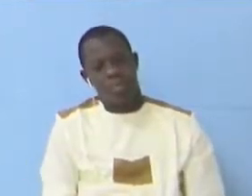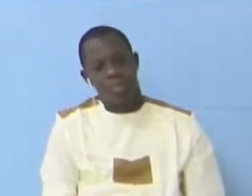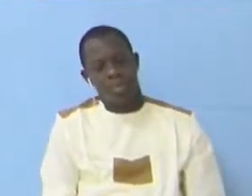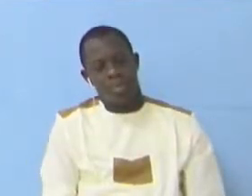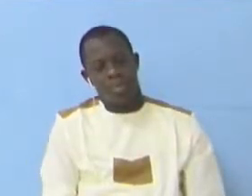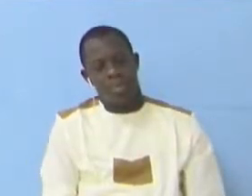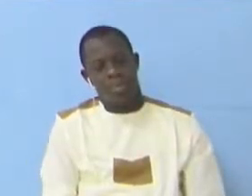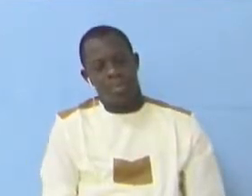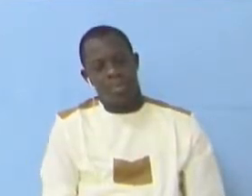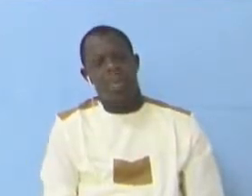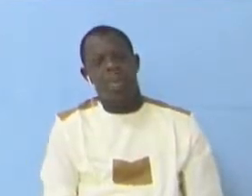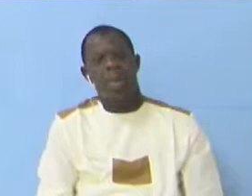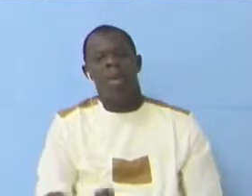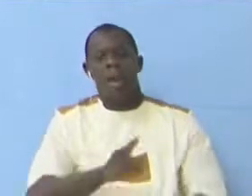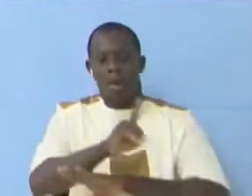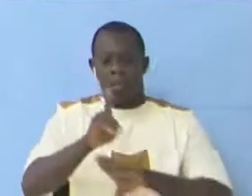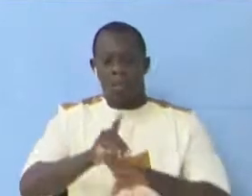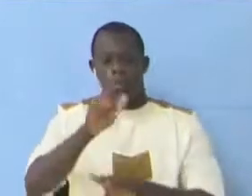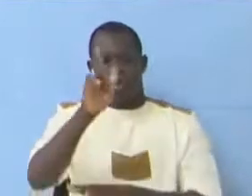the Kairaba